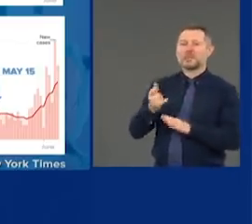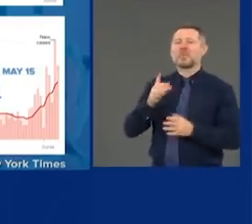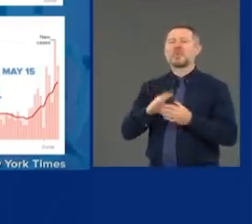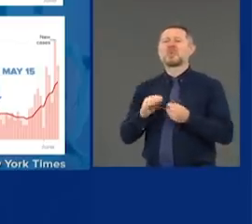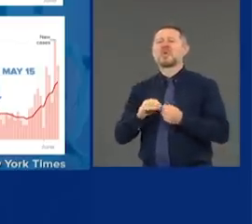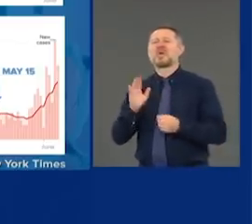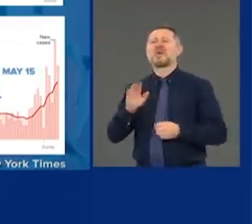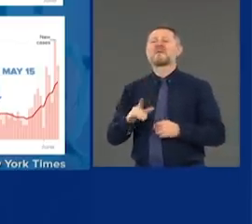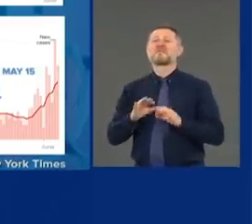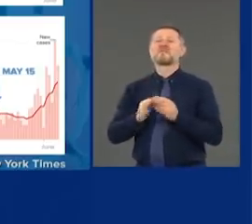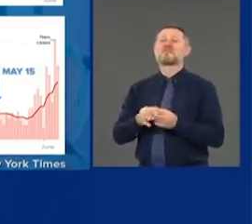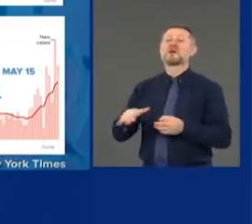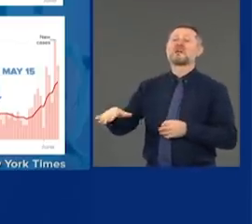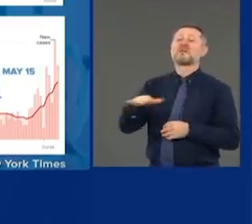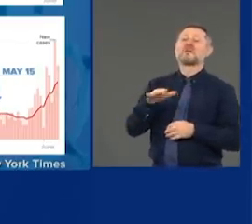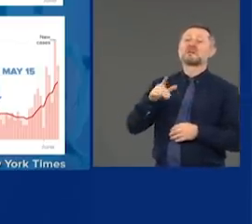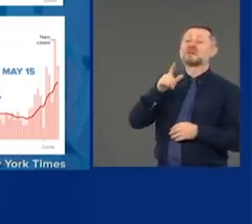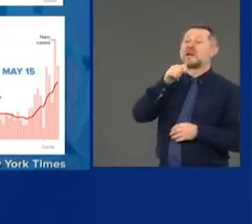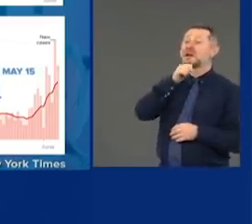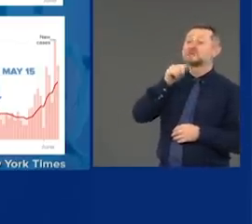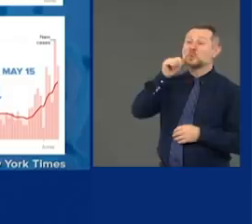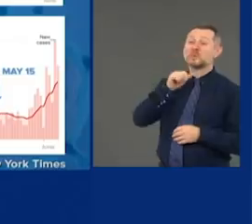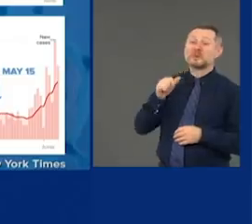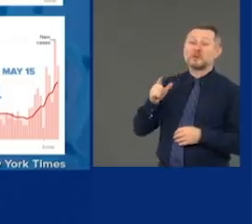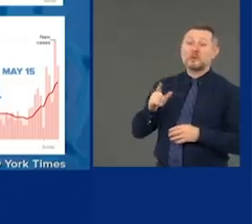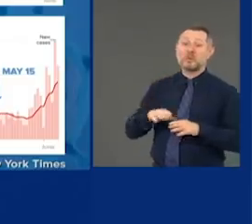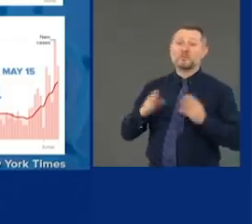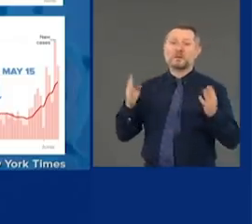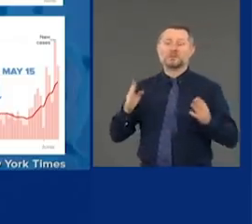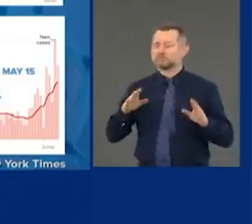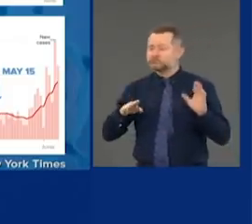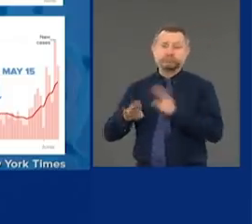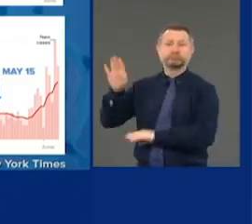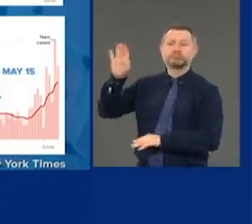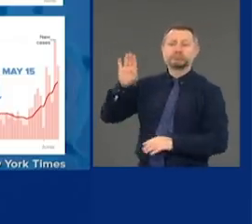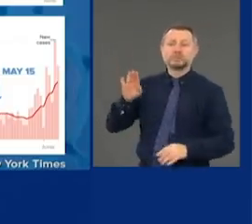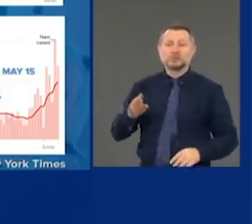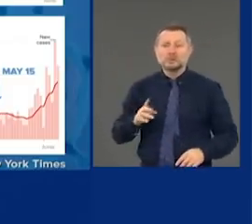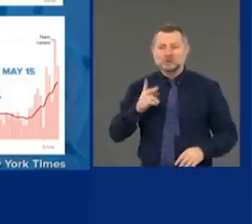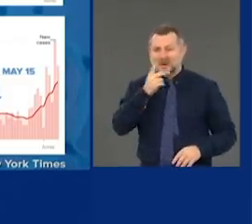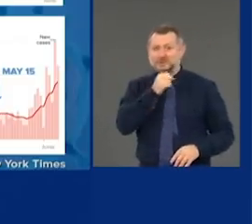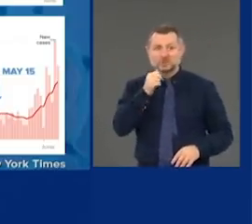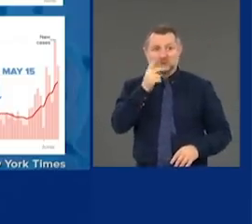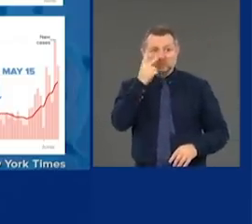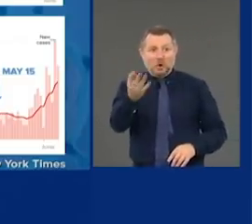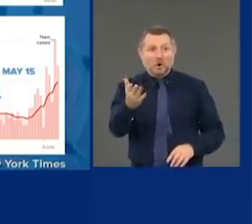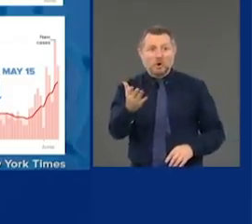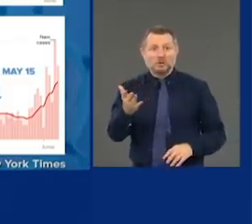reopened and they're seeing a spike. He's right. Look at the spike in Arizona.